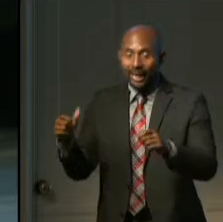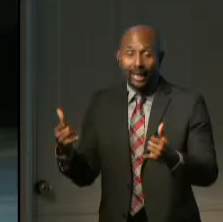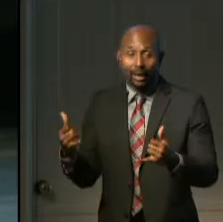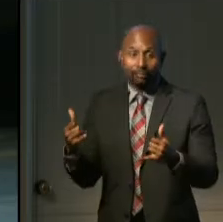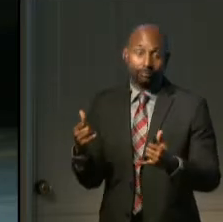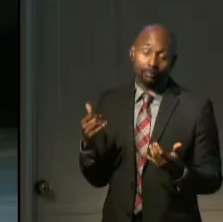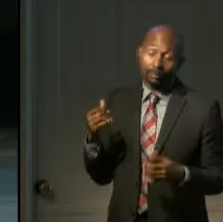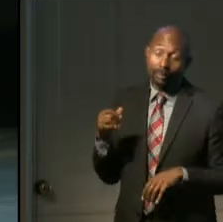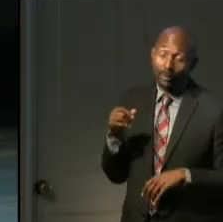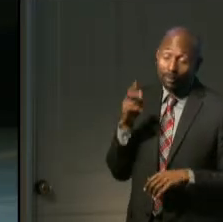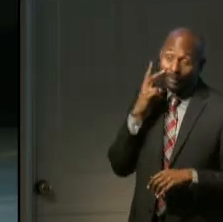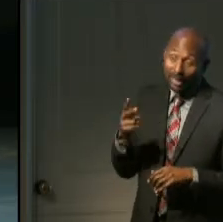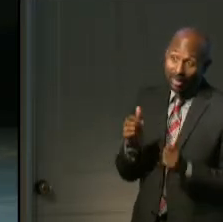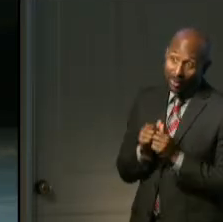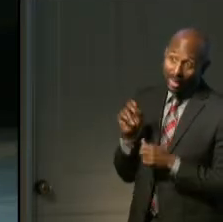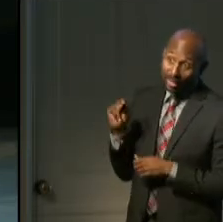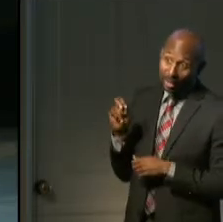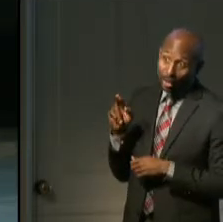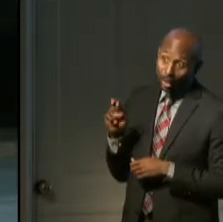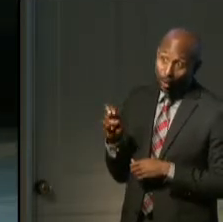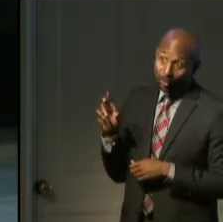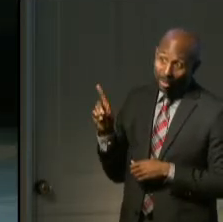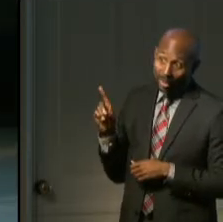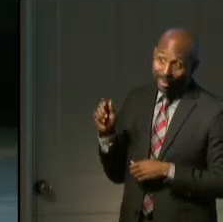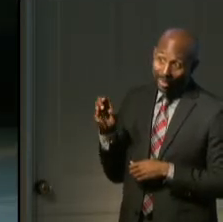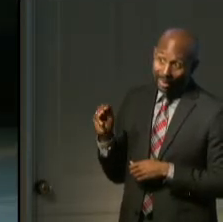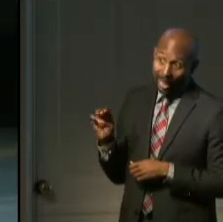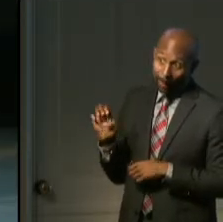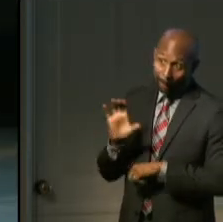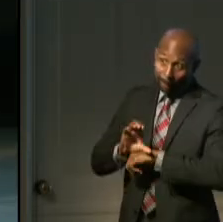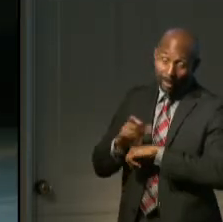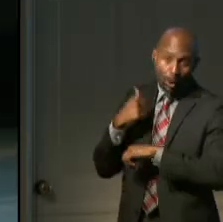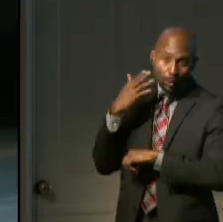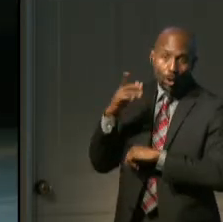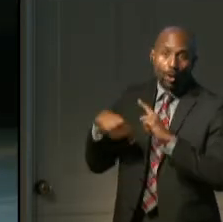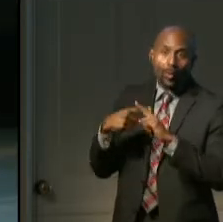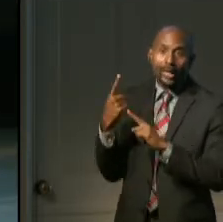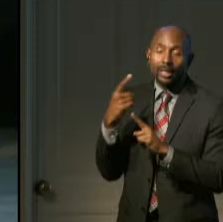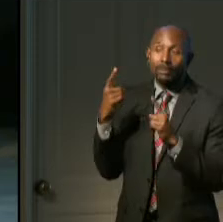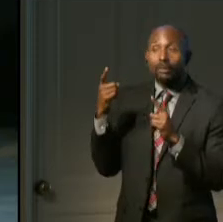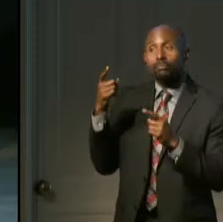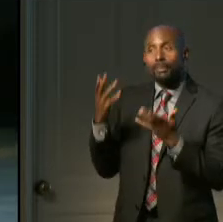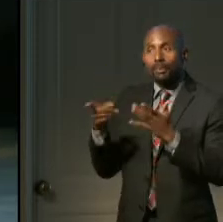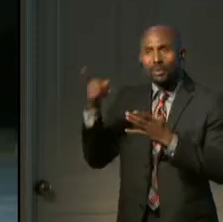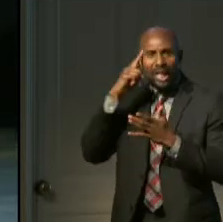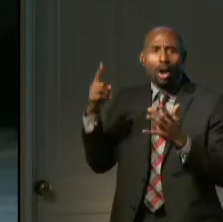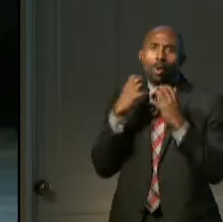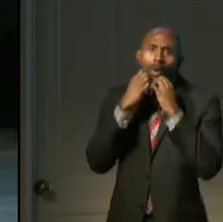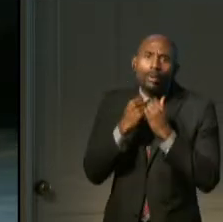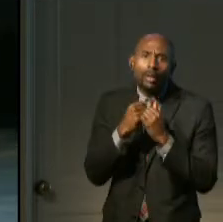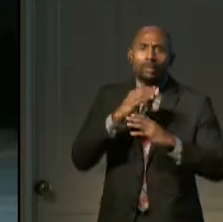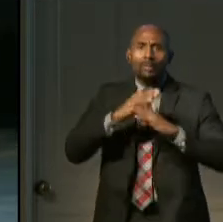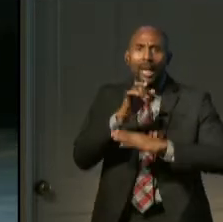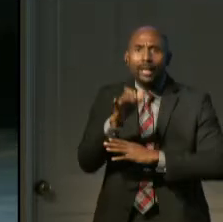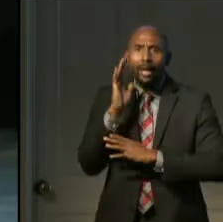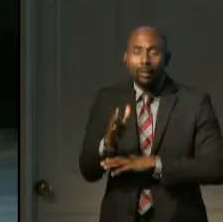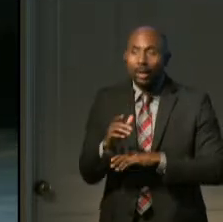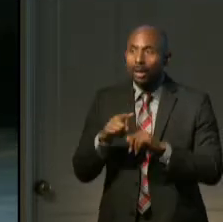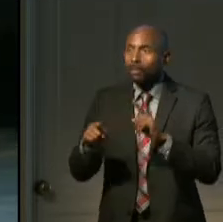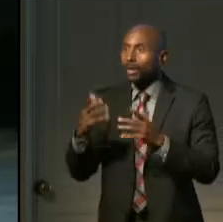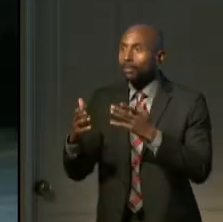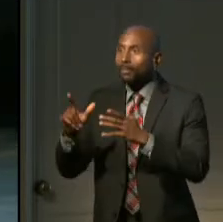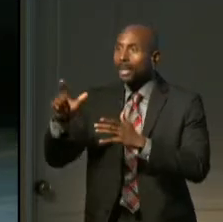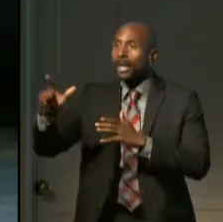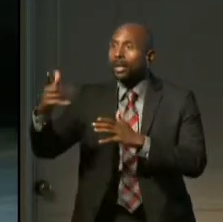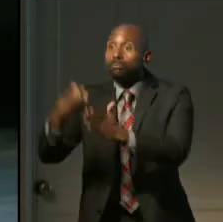Dame, you never know when something you think that might be incredibly protected and is incredibly priceless might be gone.